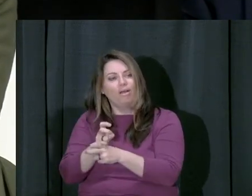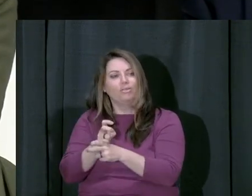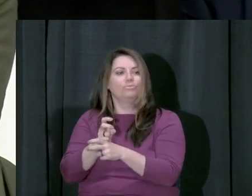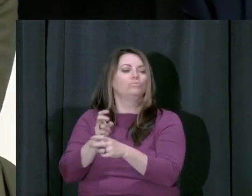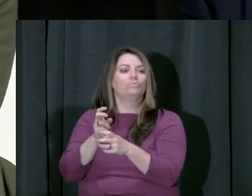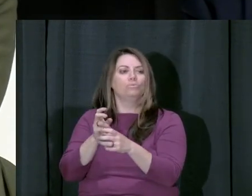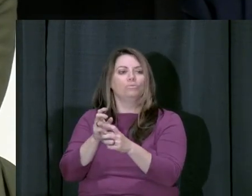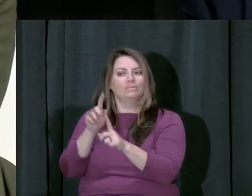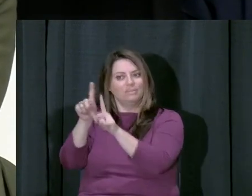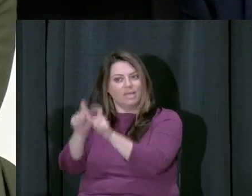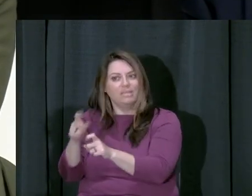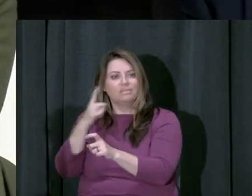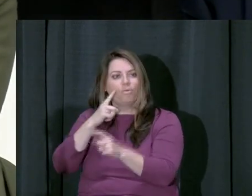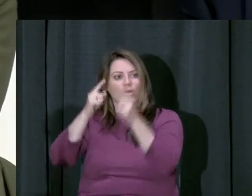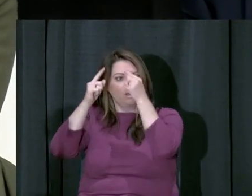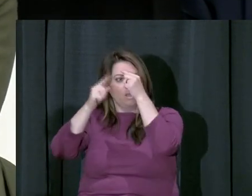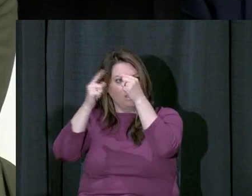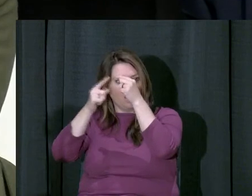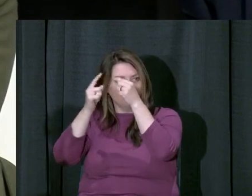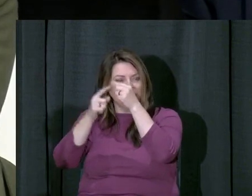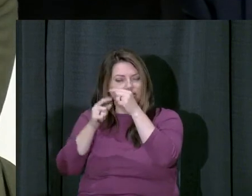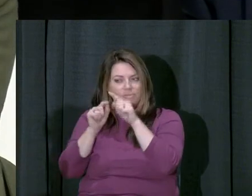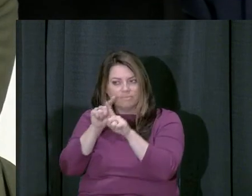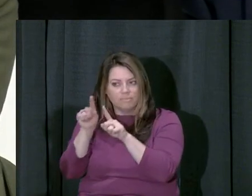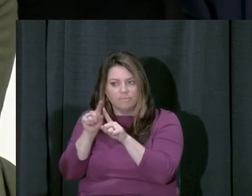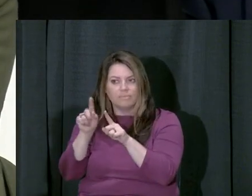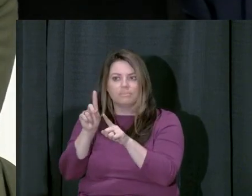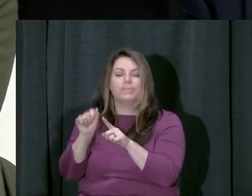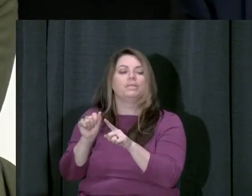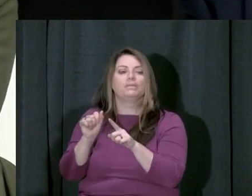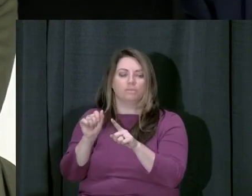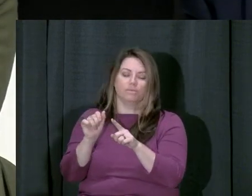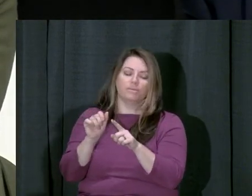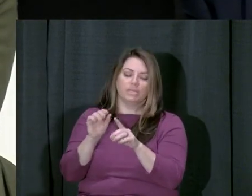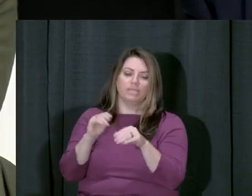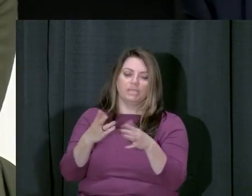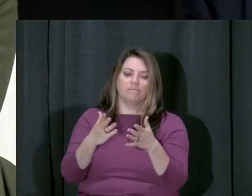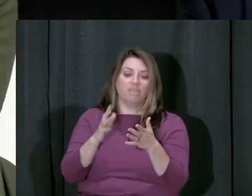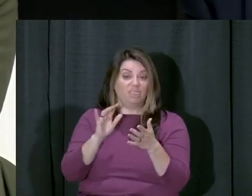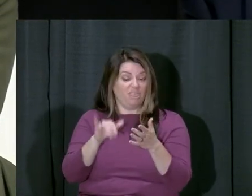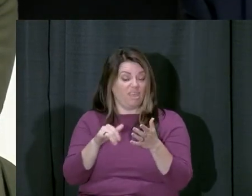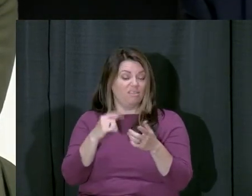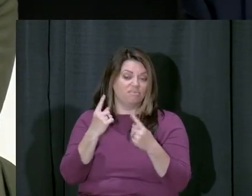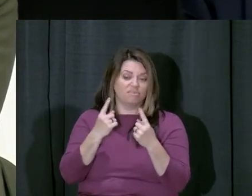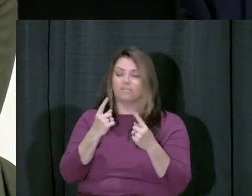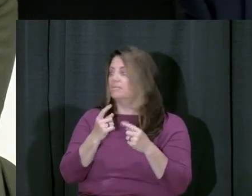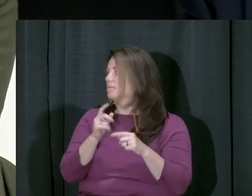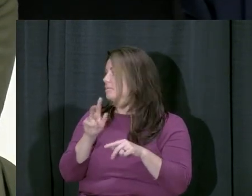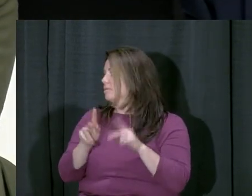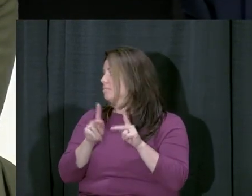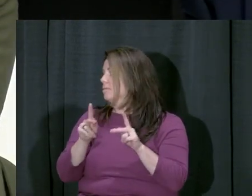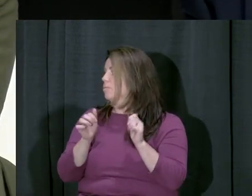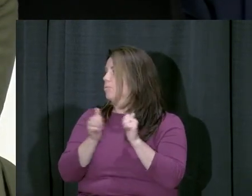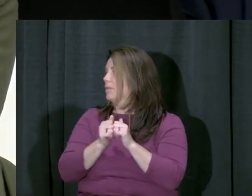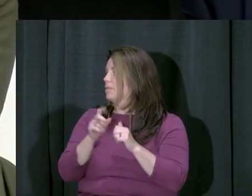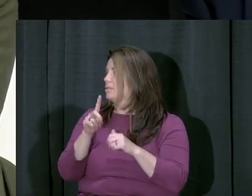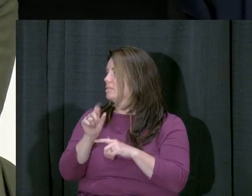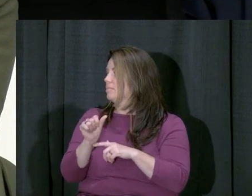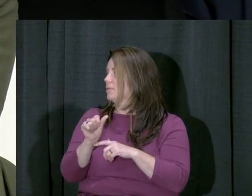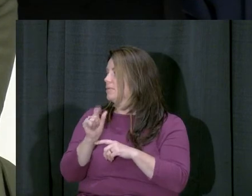So that's one of the other challenges that was brought up as well, you know, given that people with cognitive language learning disabilities